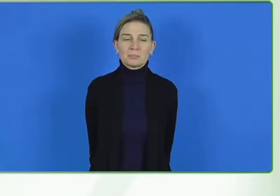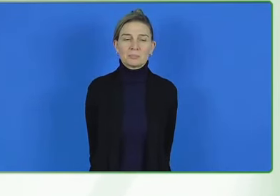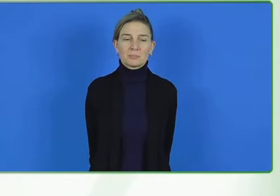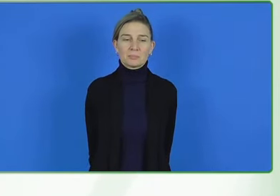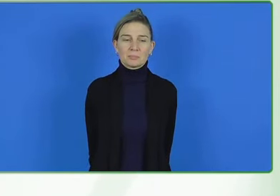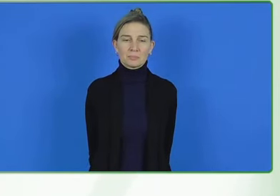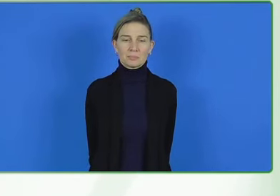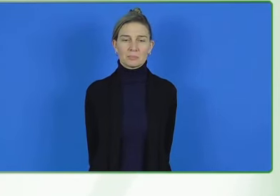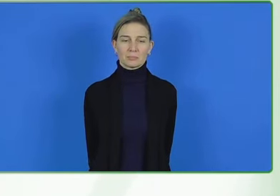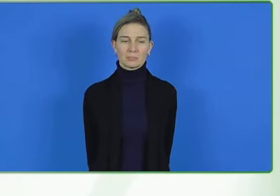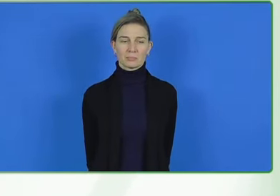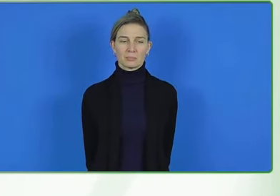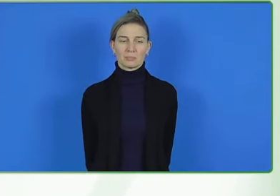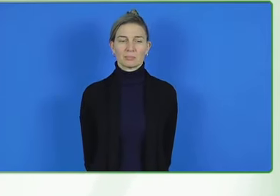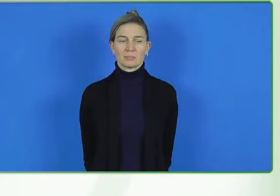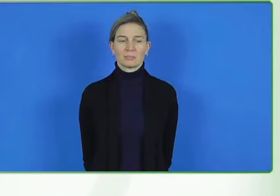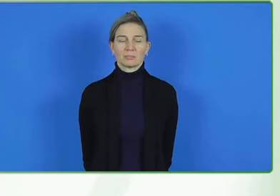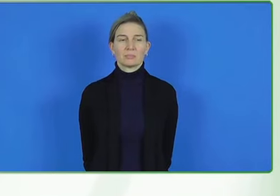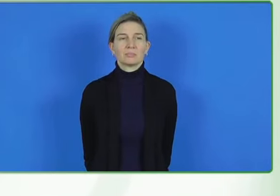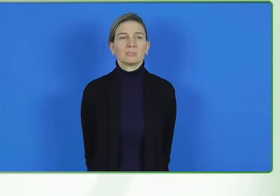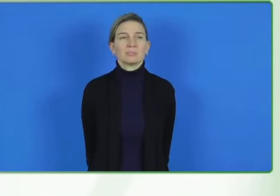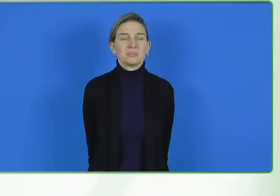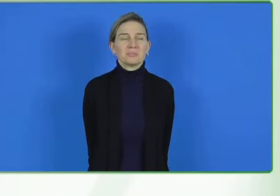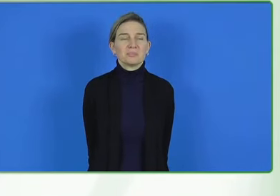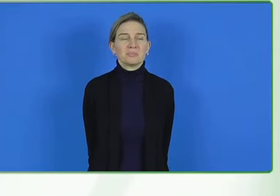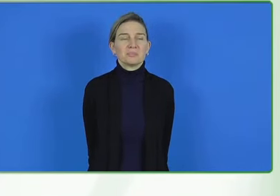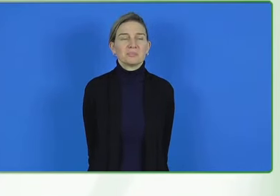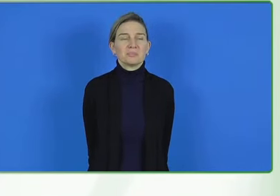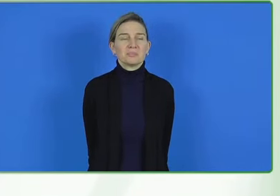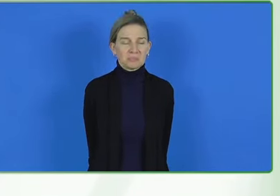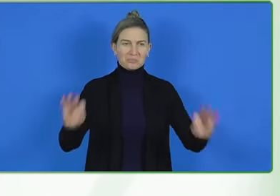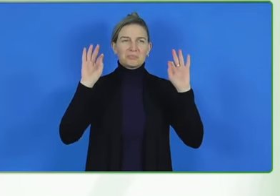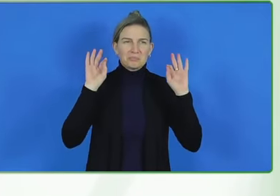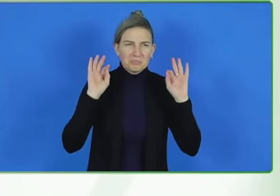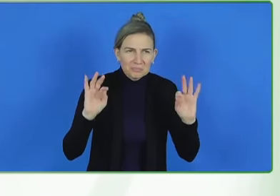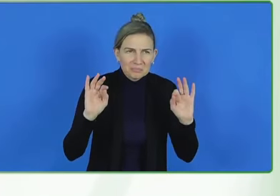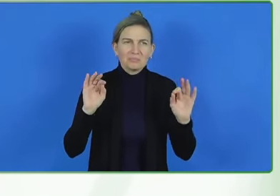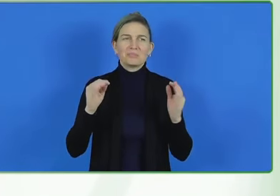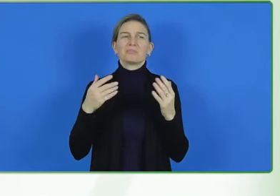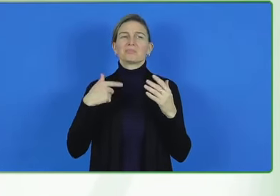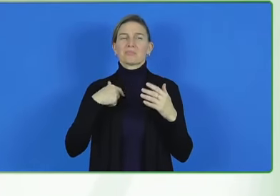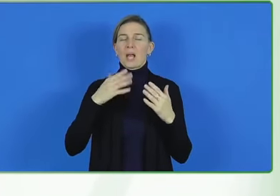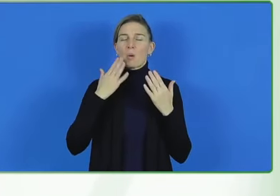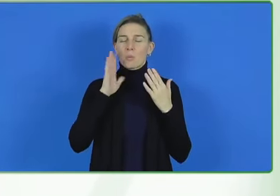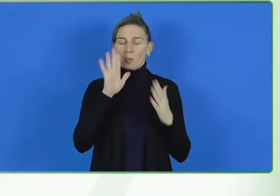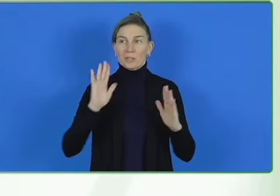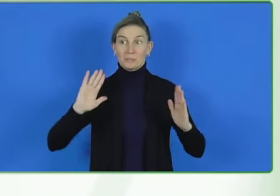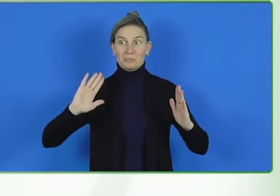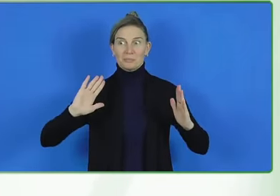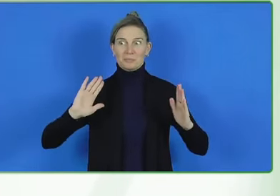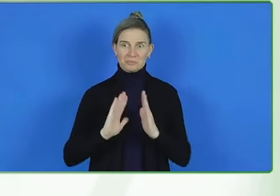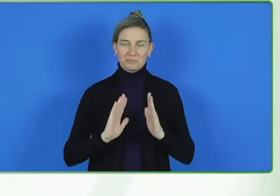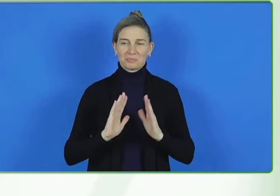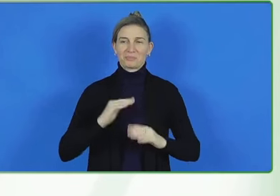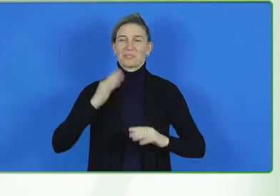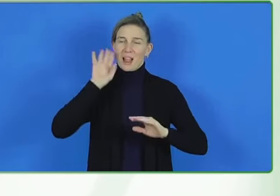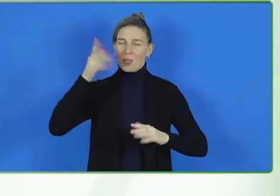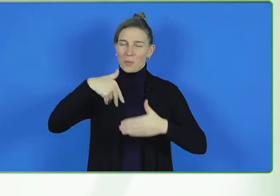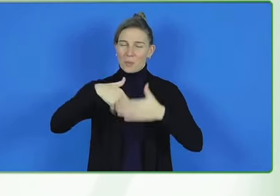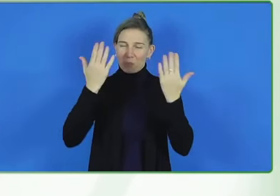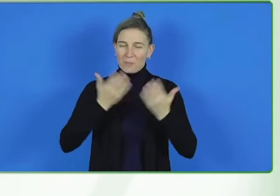Thank you very much. I try to be very quickly. Good afternoon, everyone. Please, the next slide. I would like to